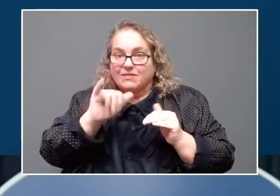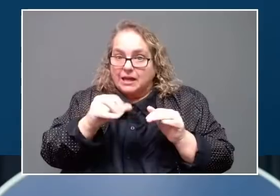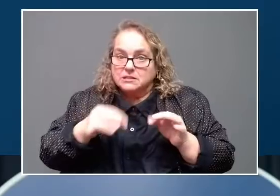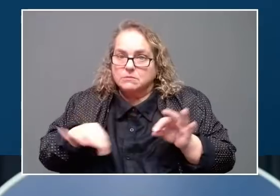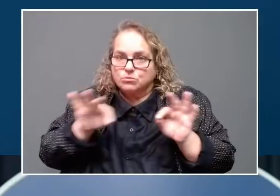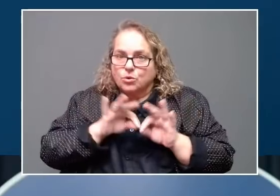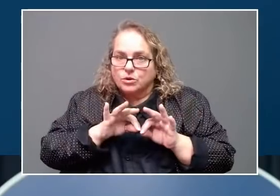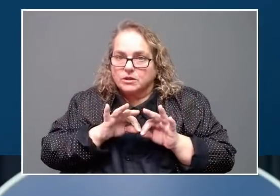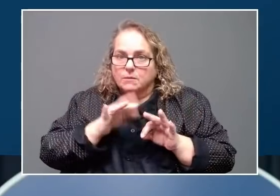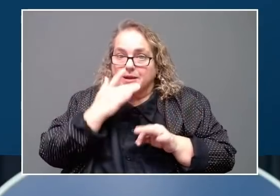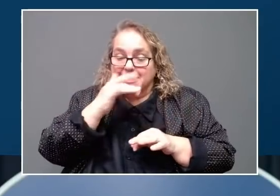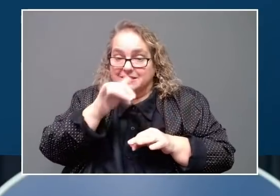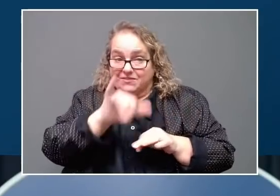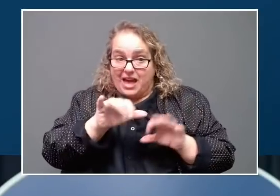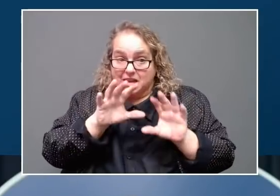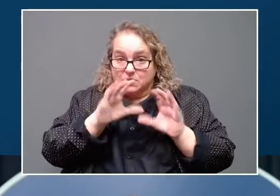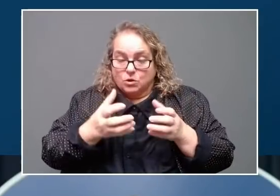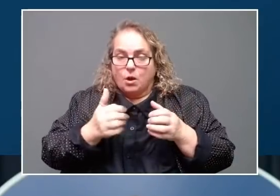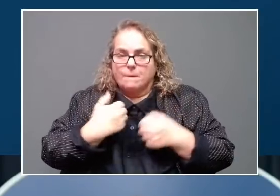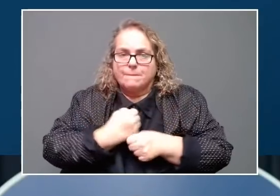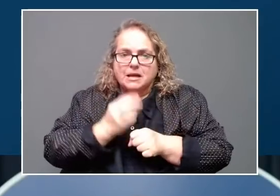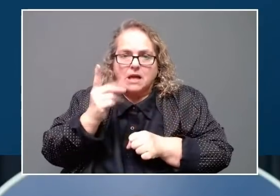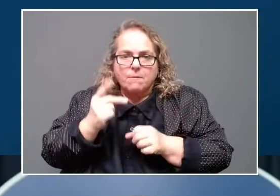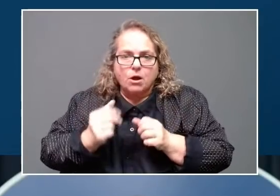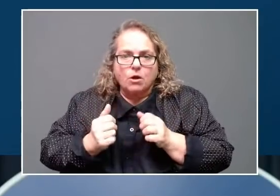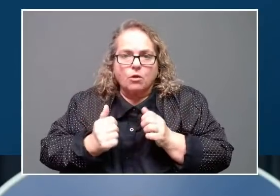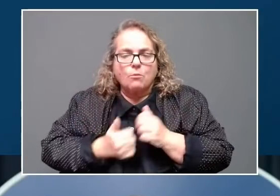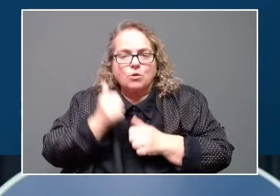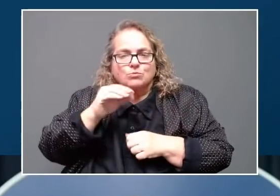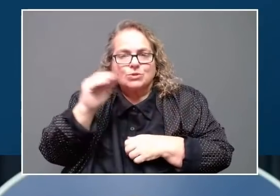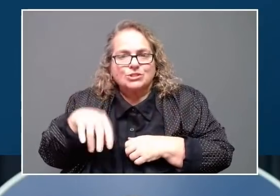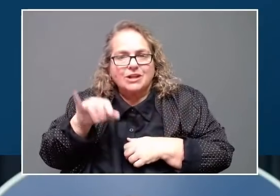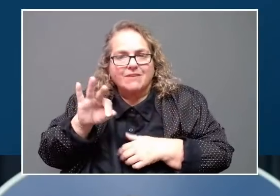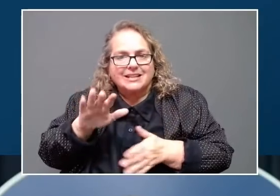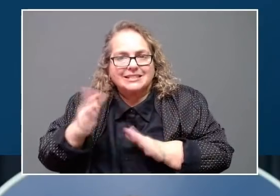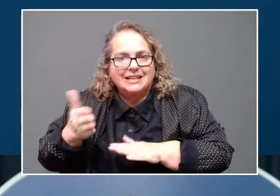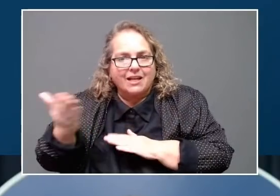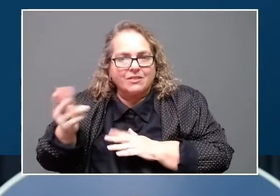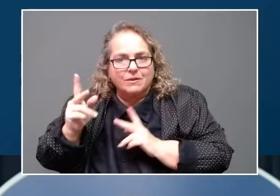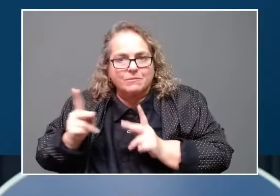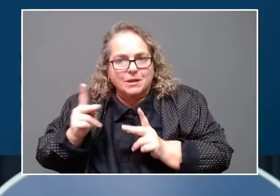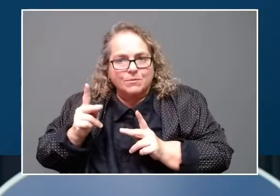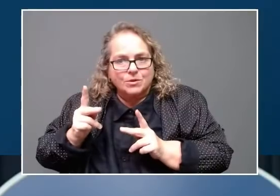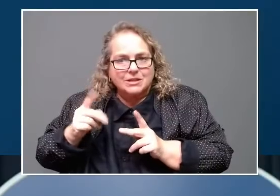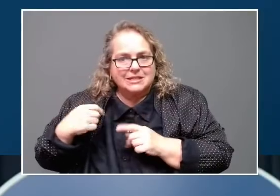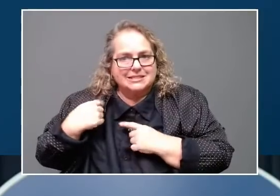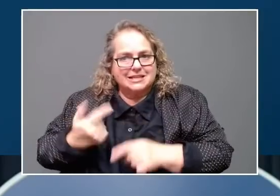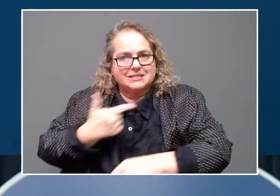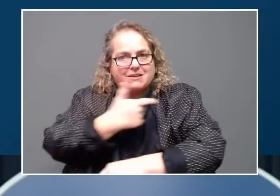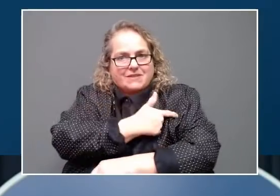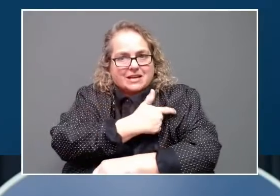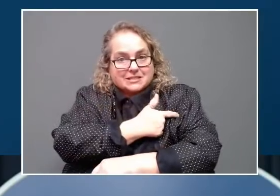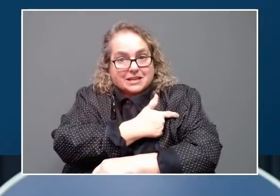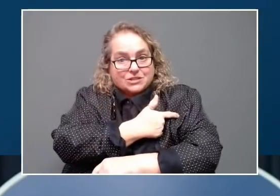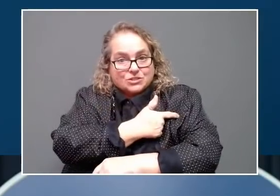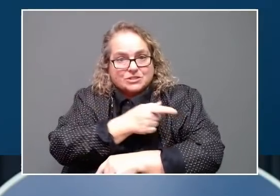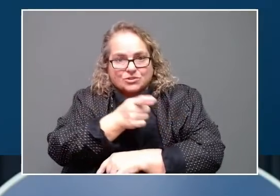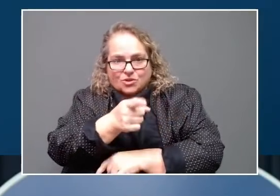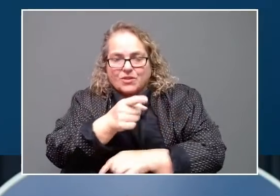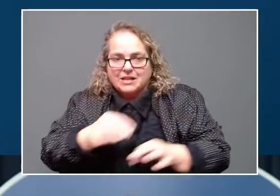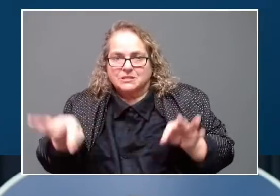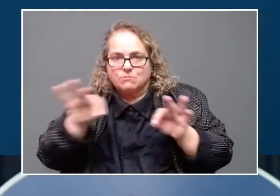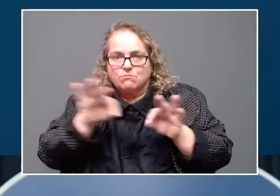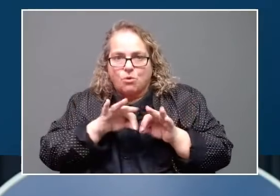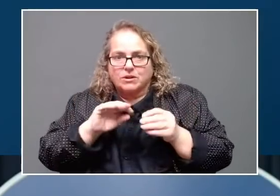up more of the deaths by percentage since vaccinations than before.